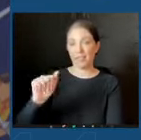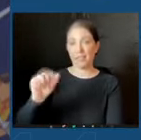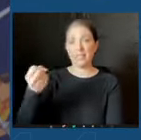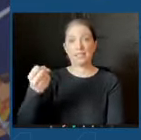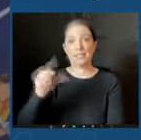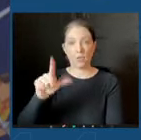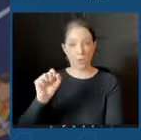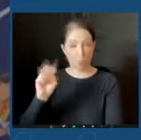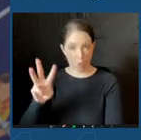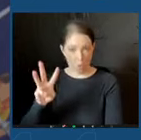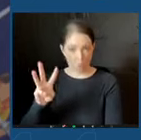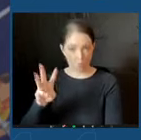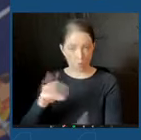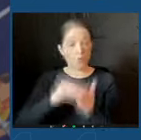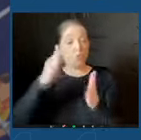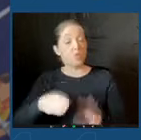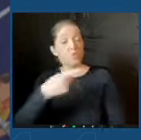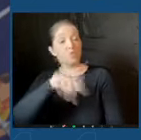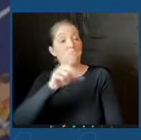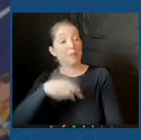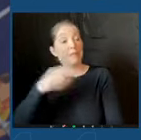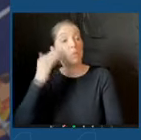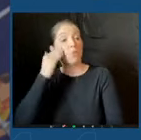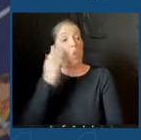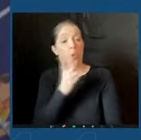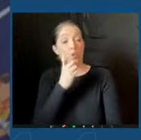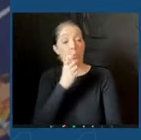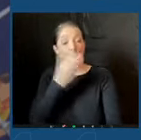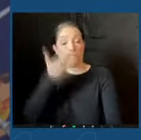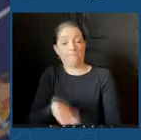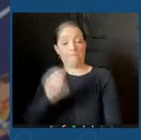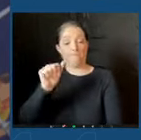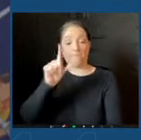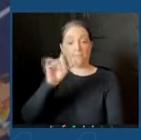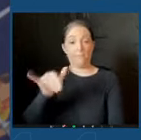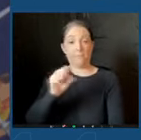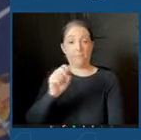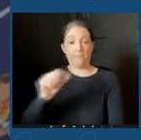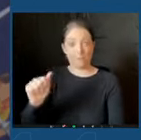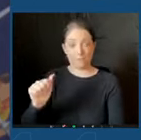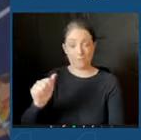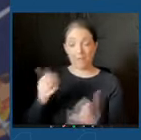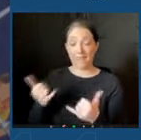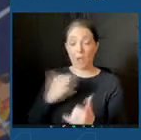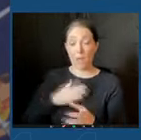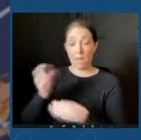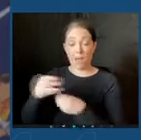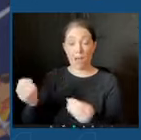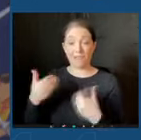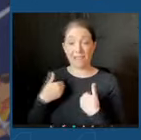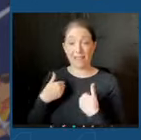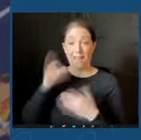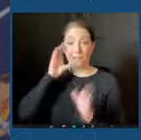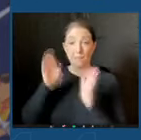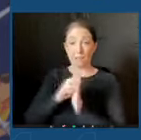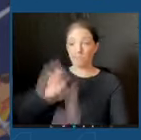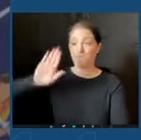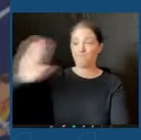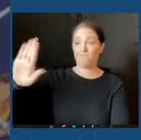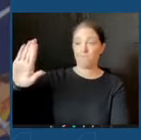And students, you need to know who Alyssa is, because I have in my office now the picture of her that her grandparents gave me yesterday. She lost her